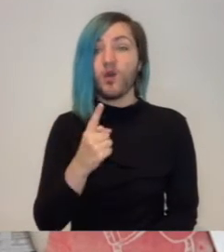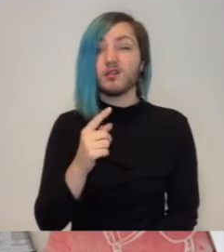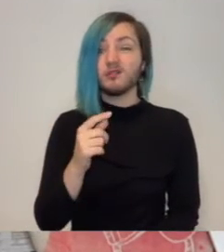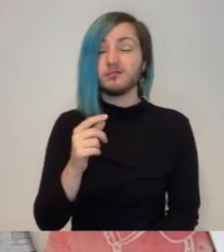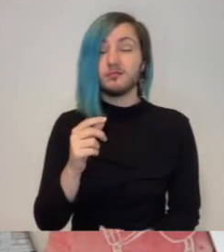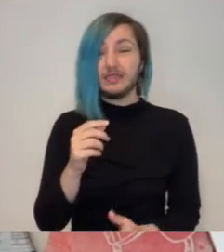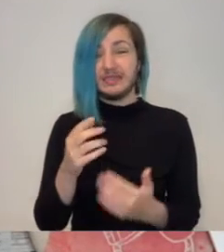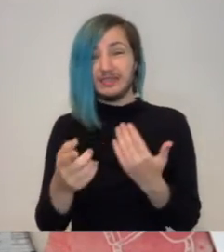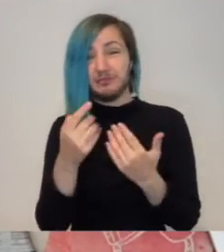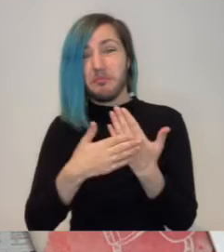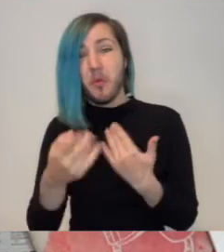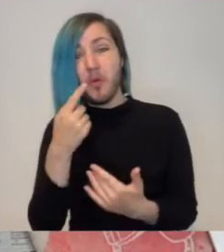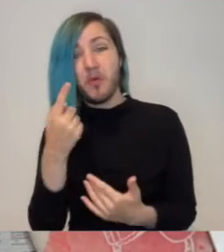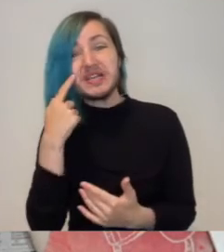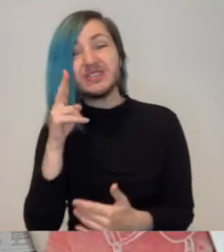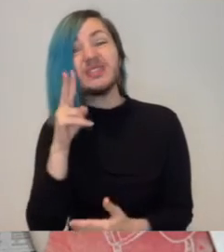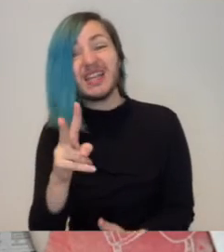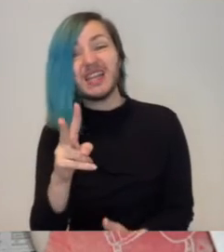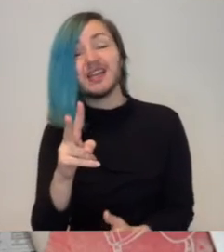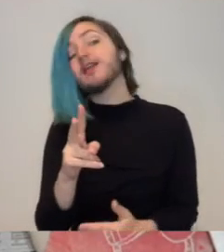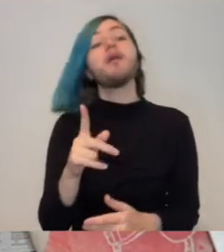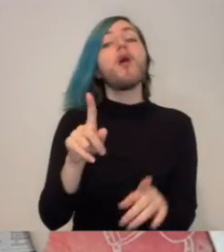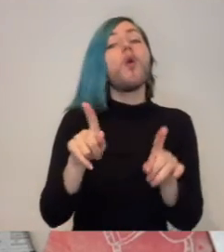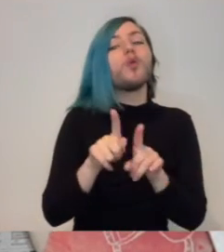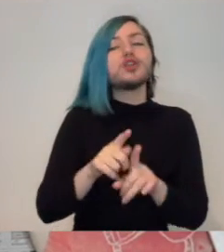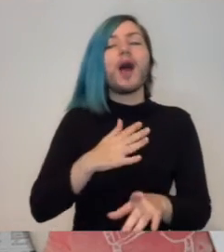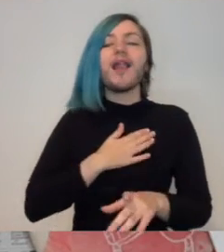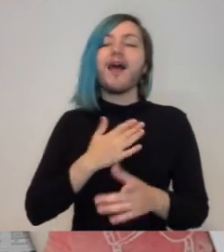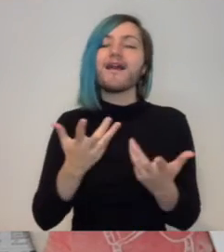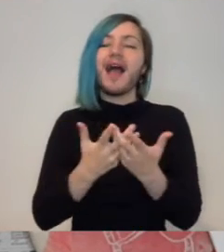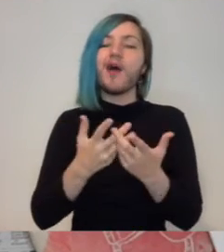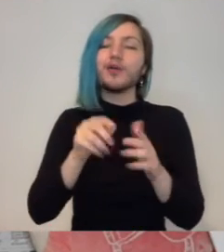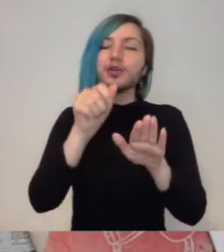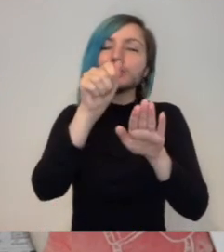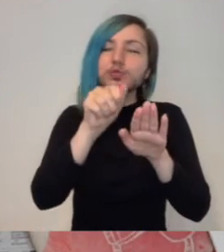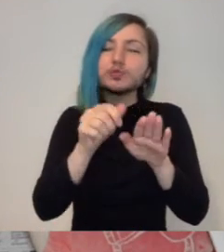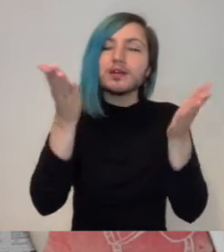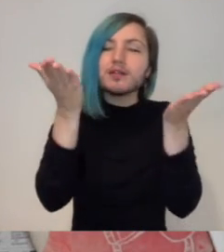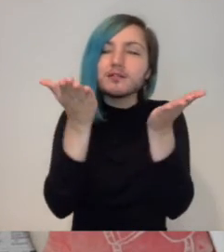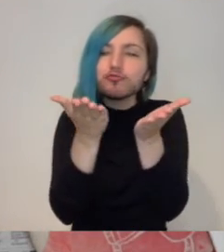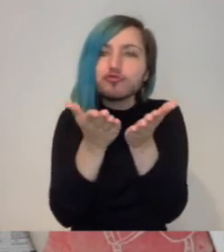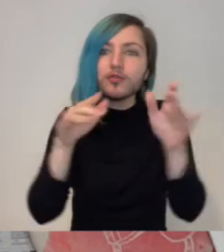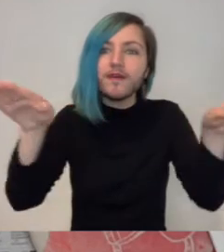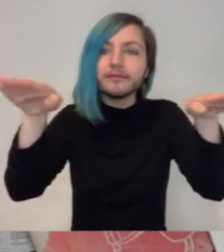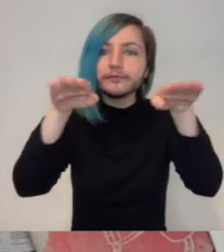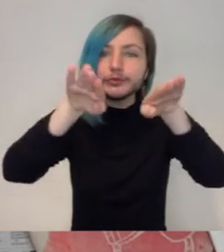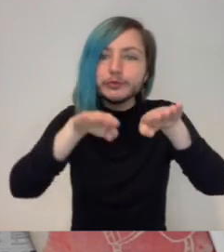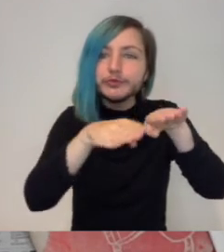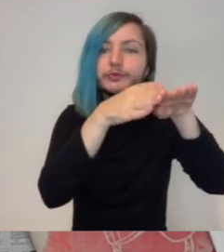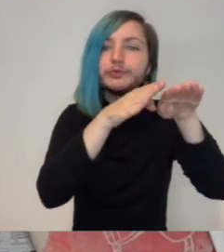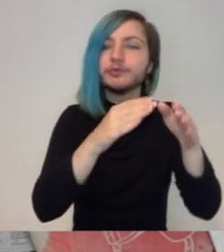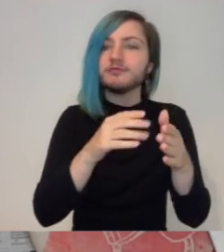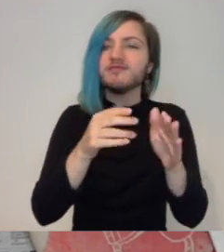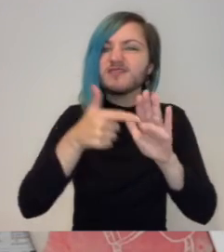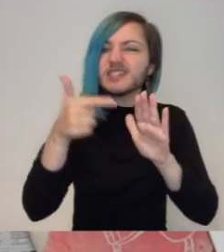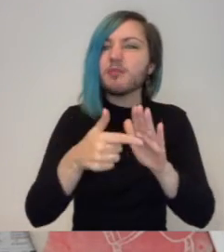and it helps me see a bit better, but also I like the way it engraves in the sheet. And one thing I like to do is repeat